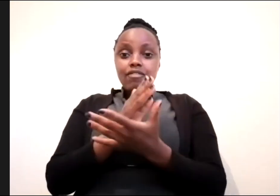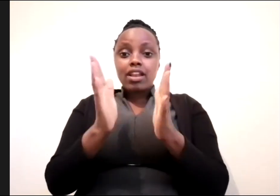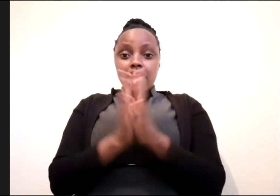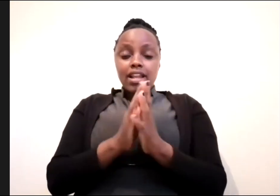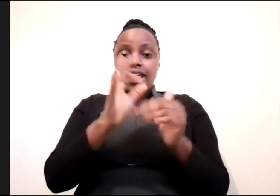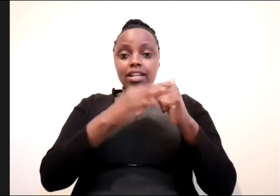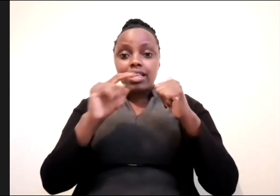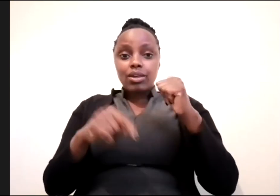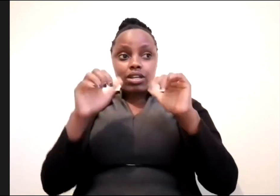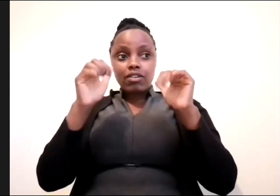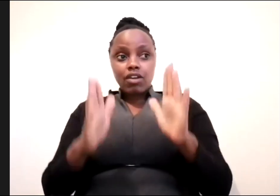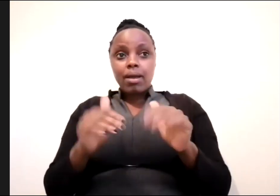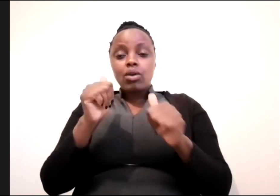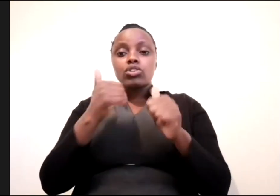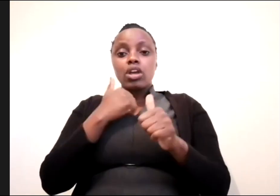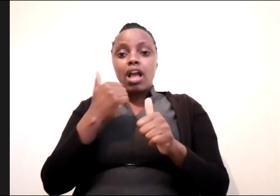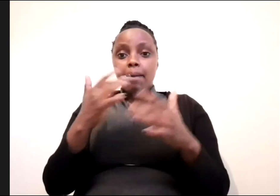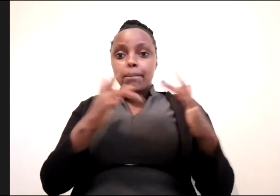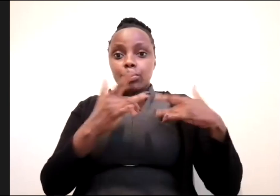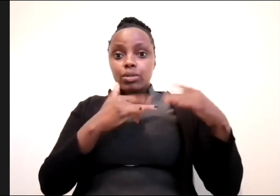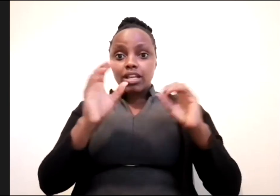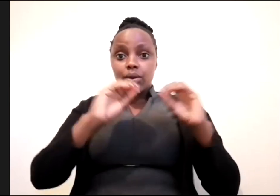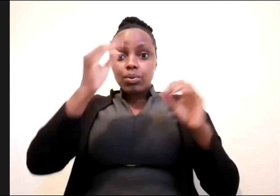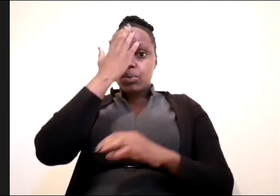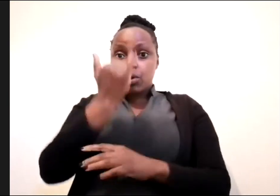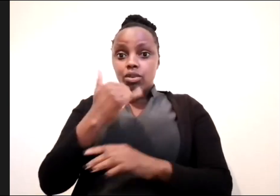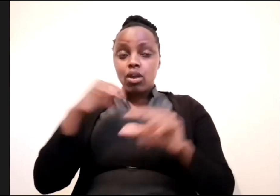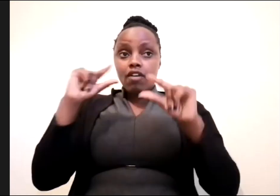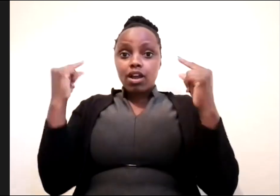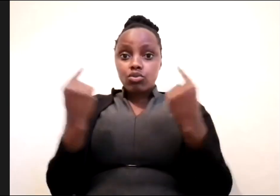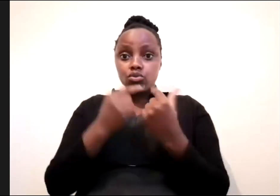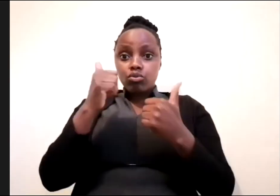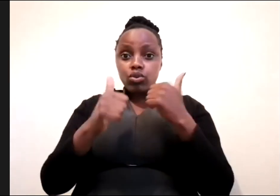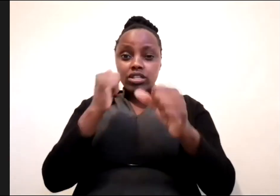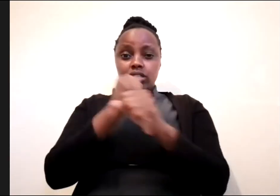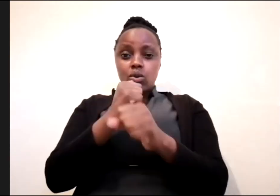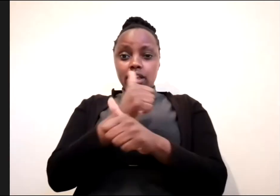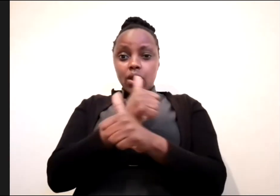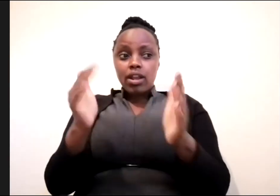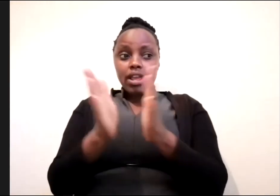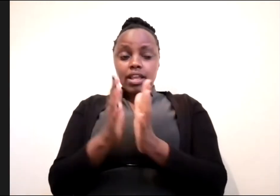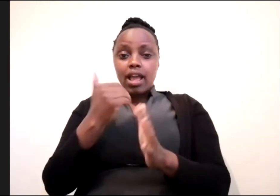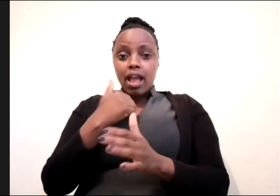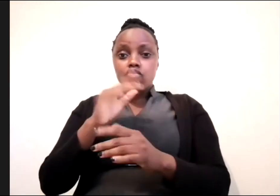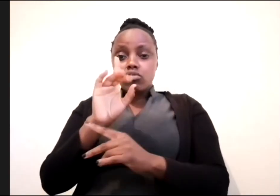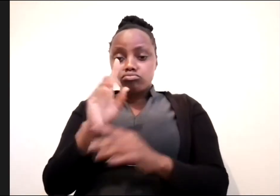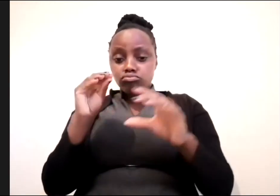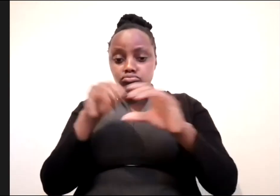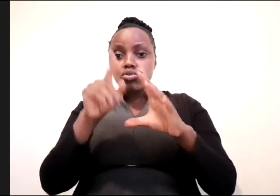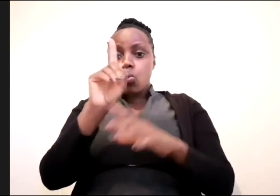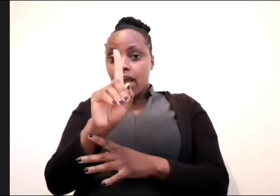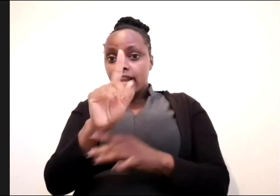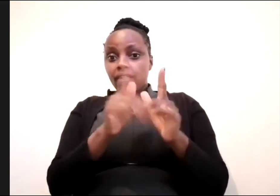maybe not concerned because the other group works well. If you put into one and it does not work well, it